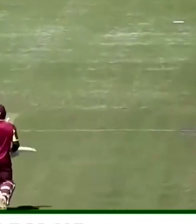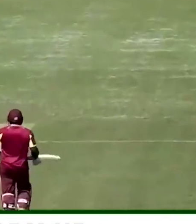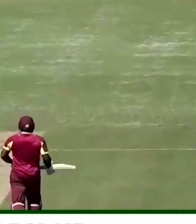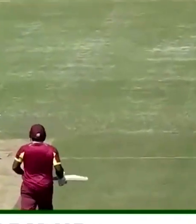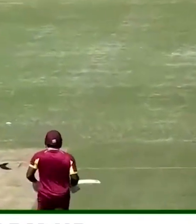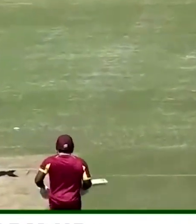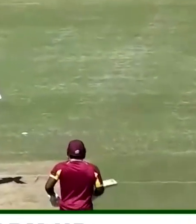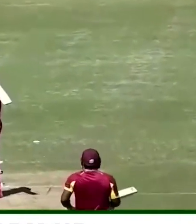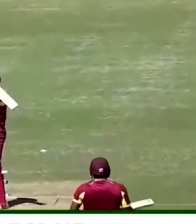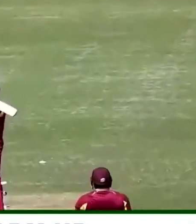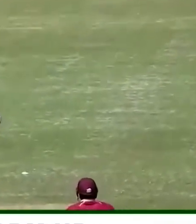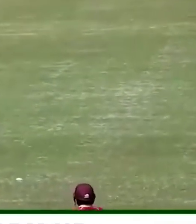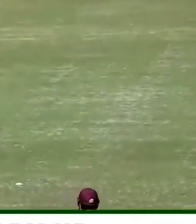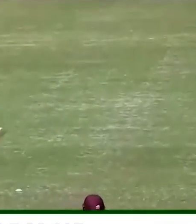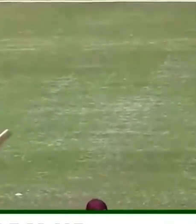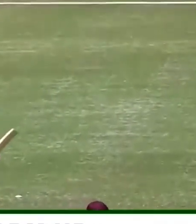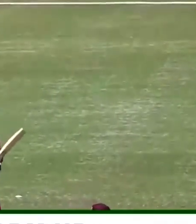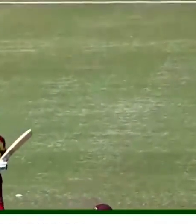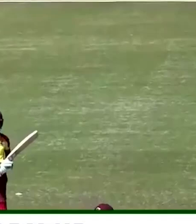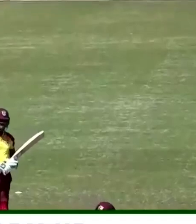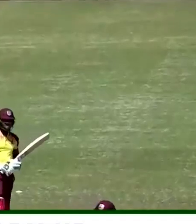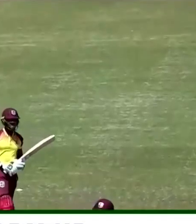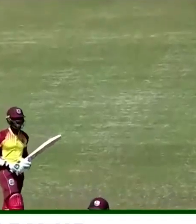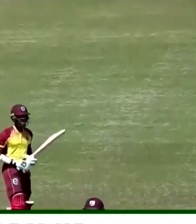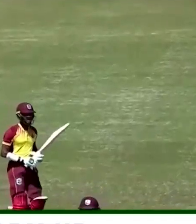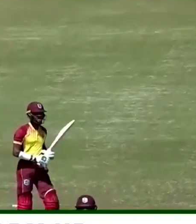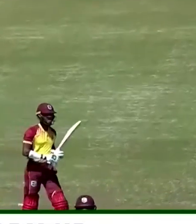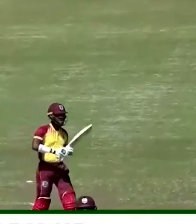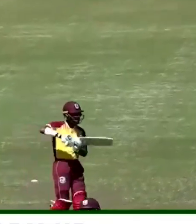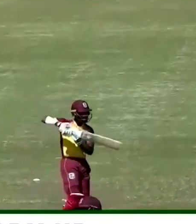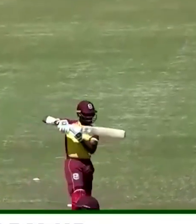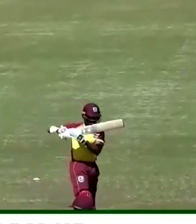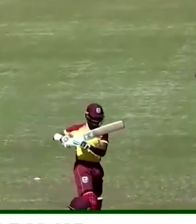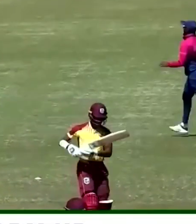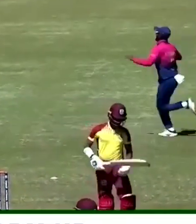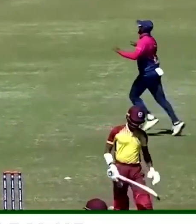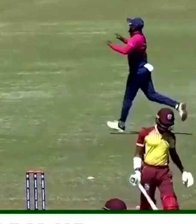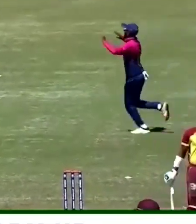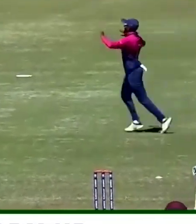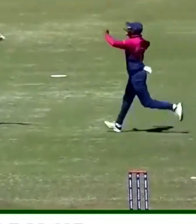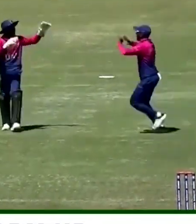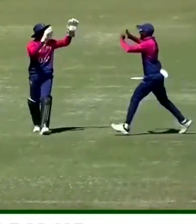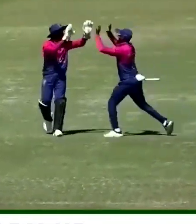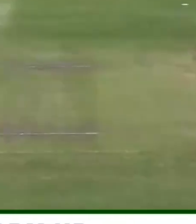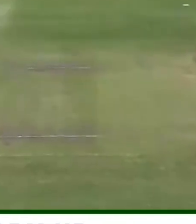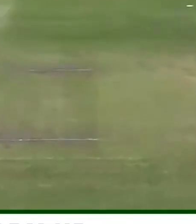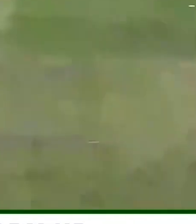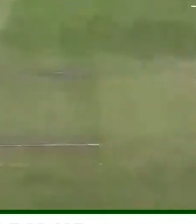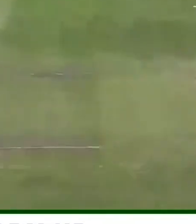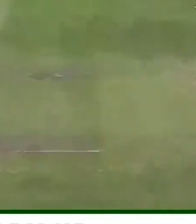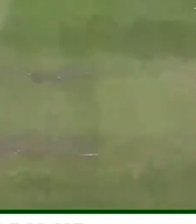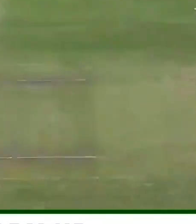one. Oh, is that out it is! Spectacular catch, and Junaid has 4 wickets.